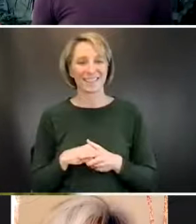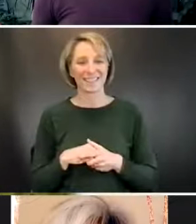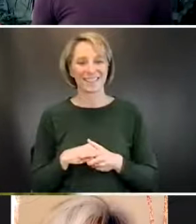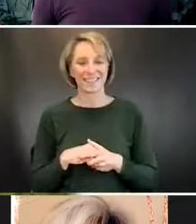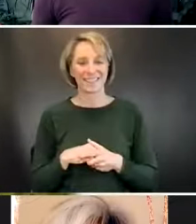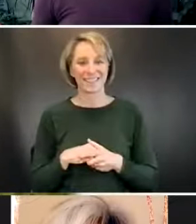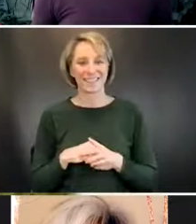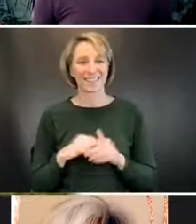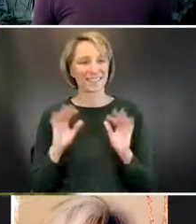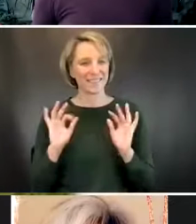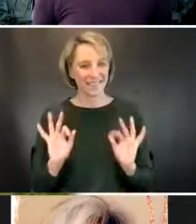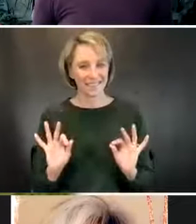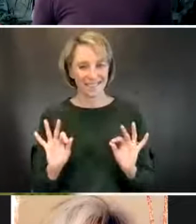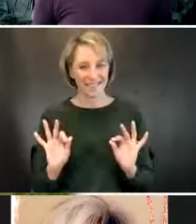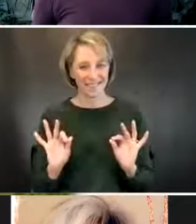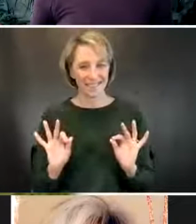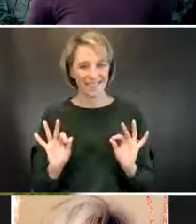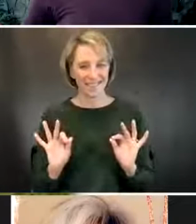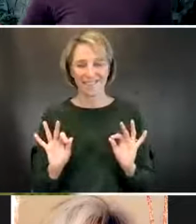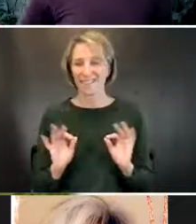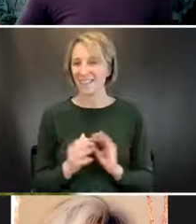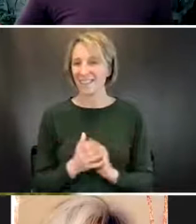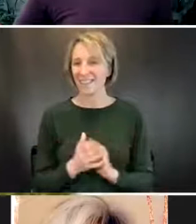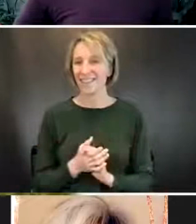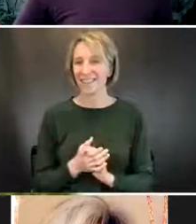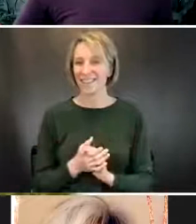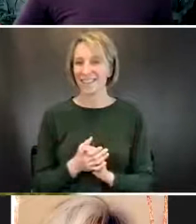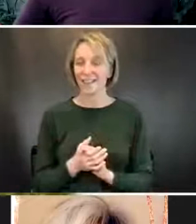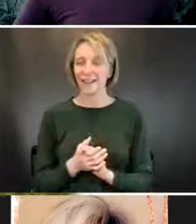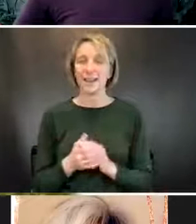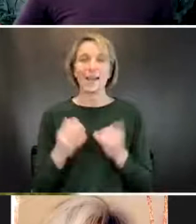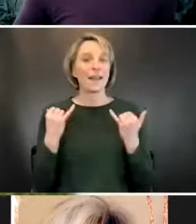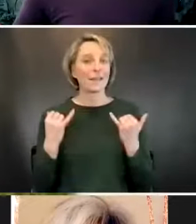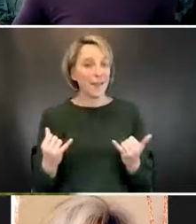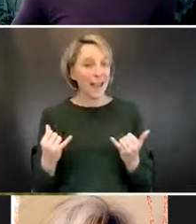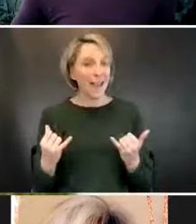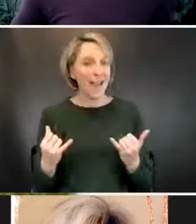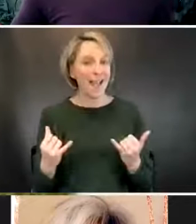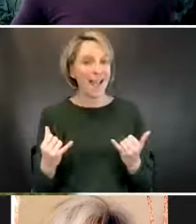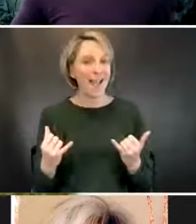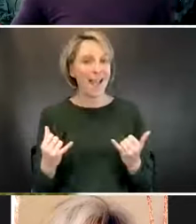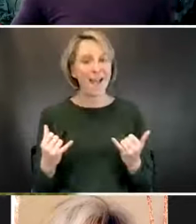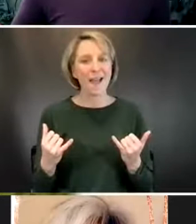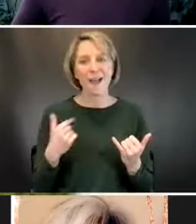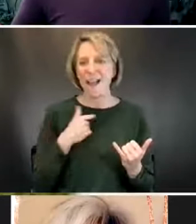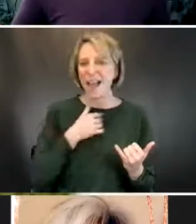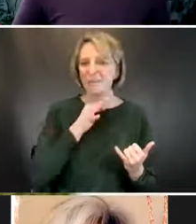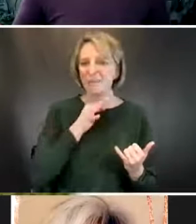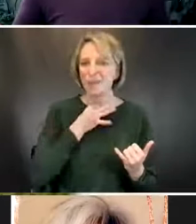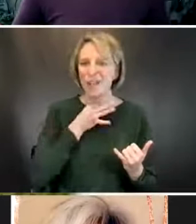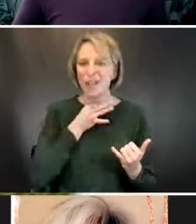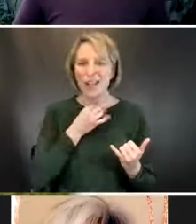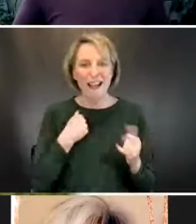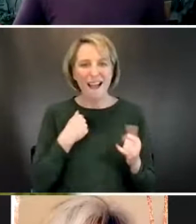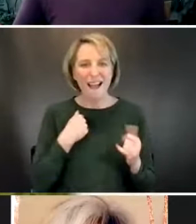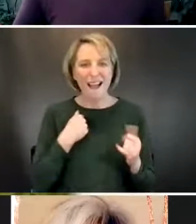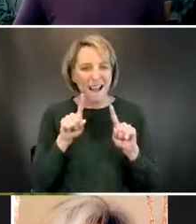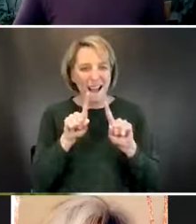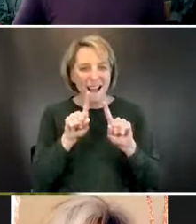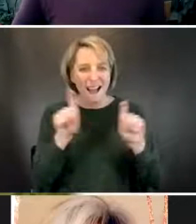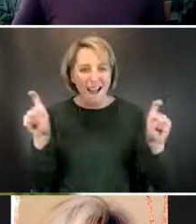All right. So I'd love to see what that maybe feels like for a couple of folks, if you're willing